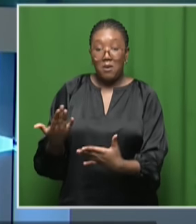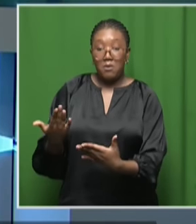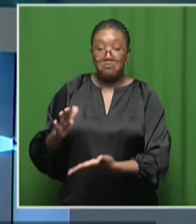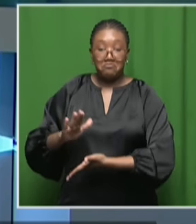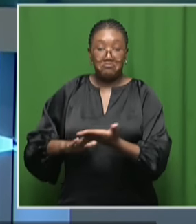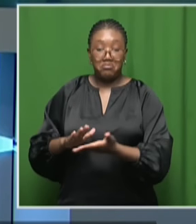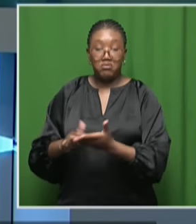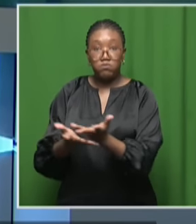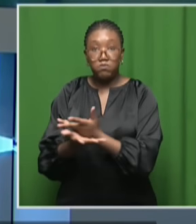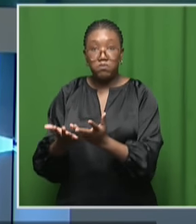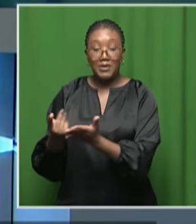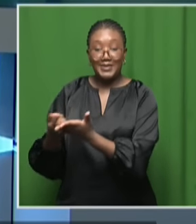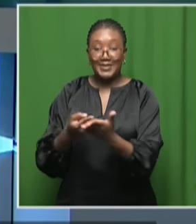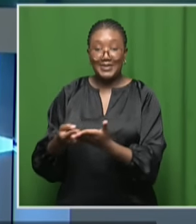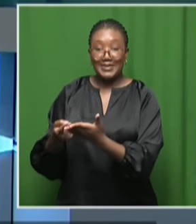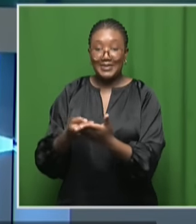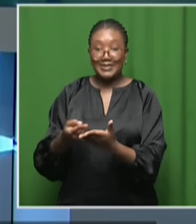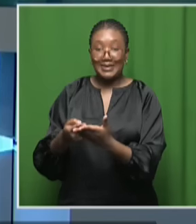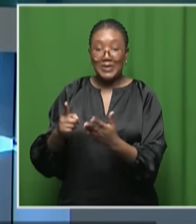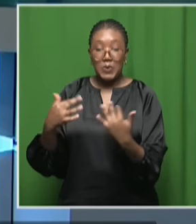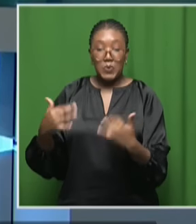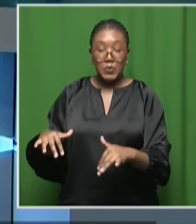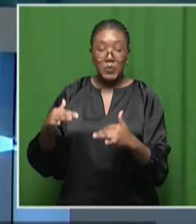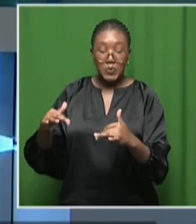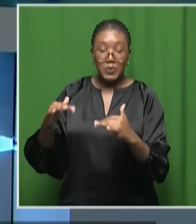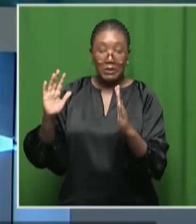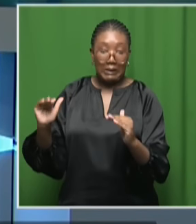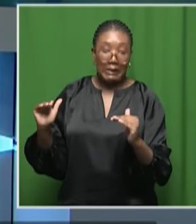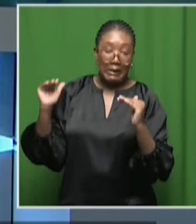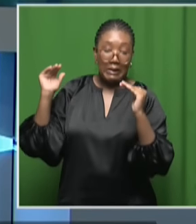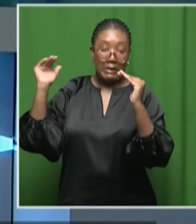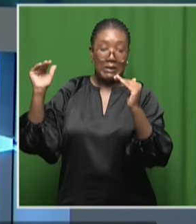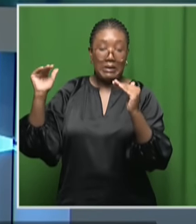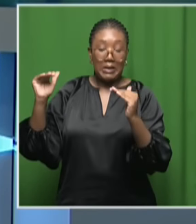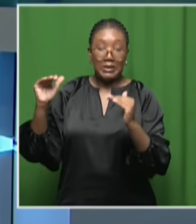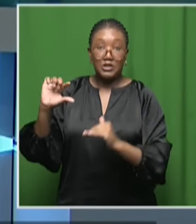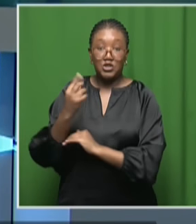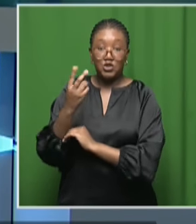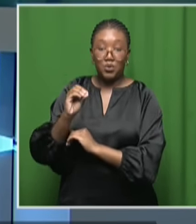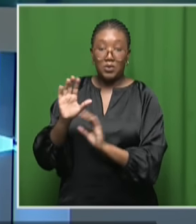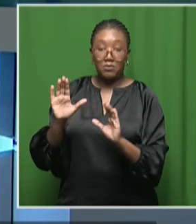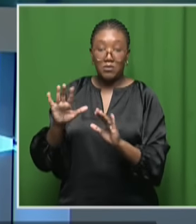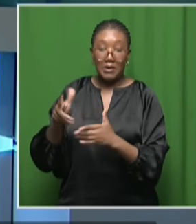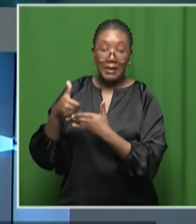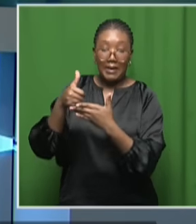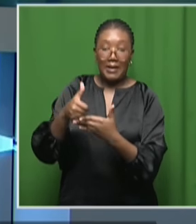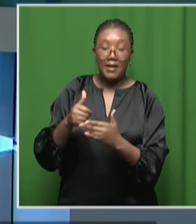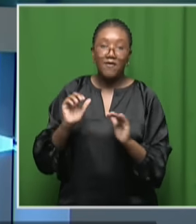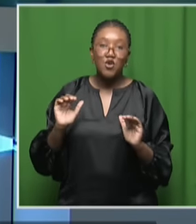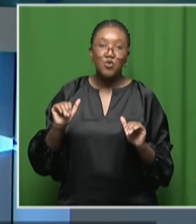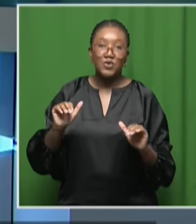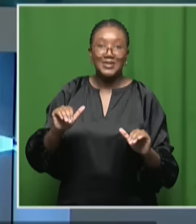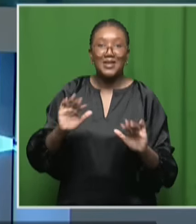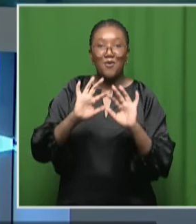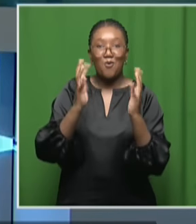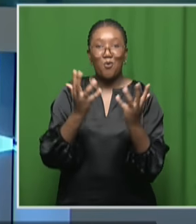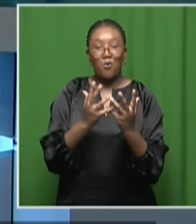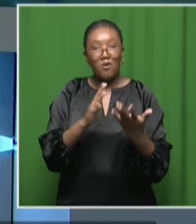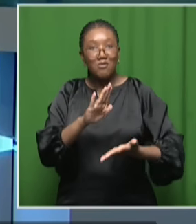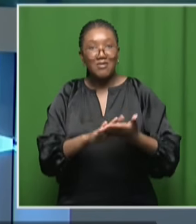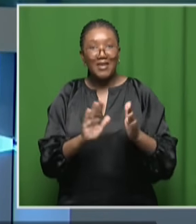are talking about very high level, but a resilient world, the G20's contribution. I want to talk about some of the key